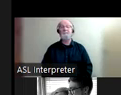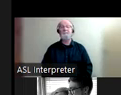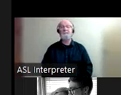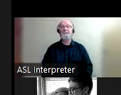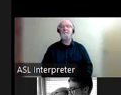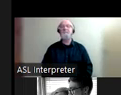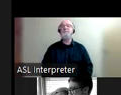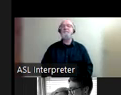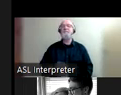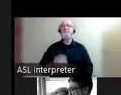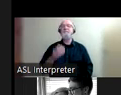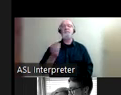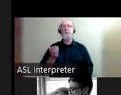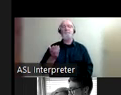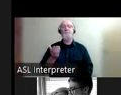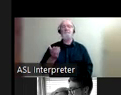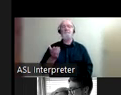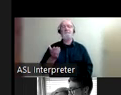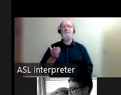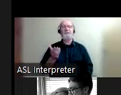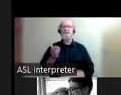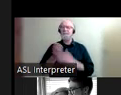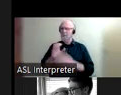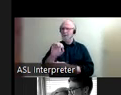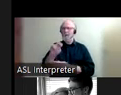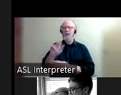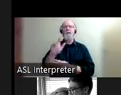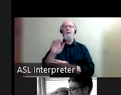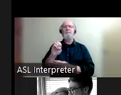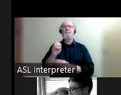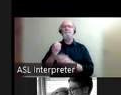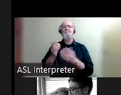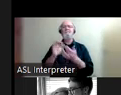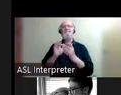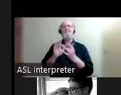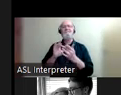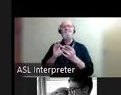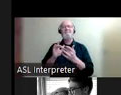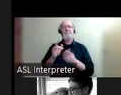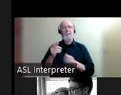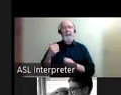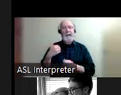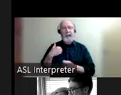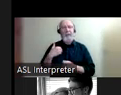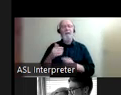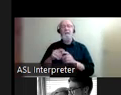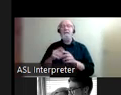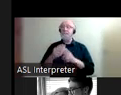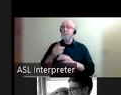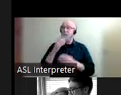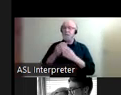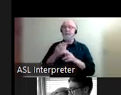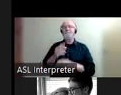Right, and so some of our online resources, we do have a great digital library